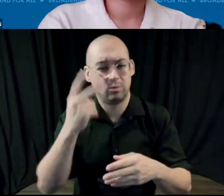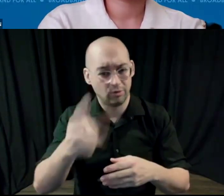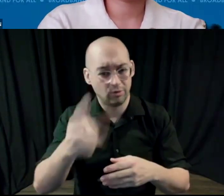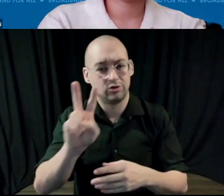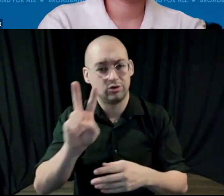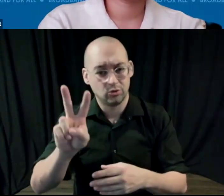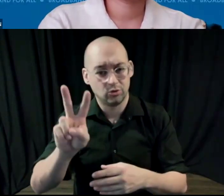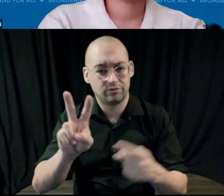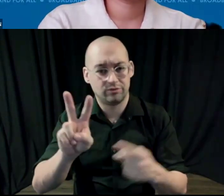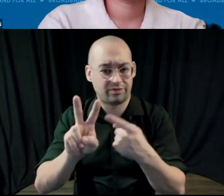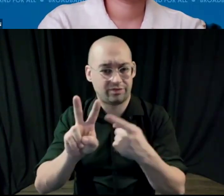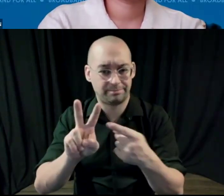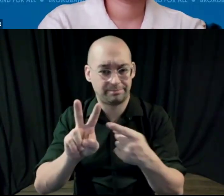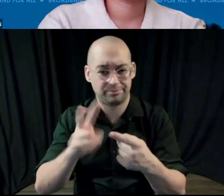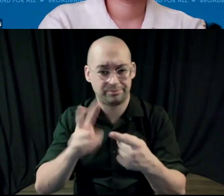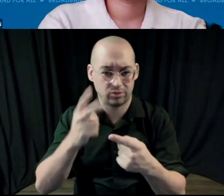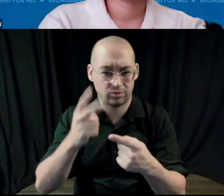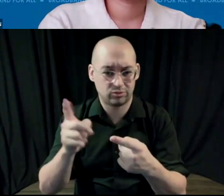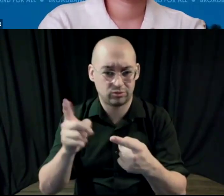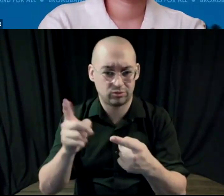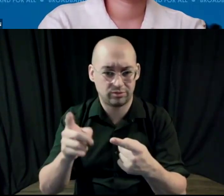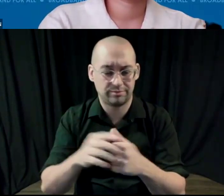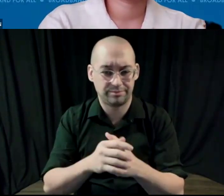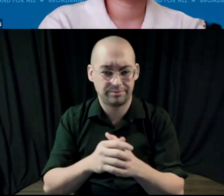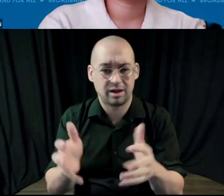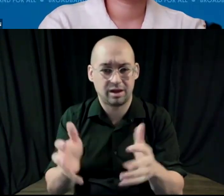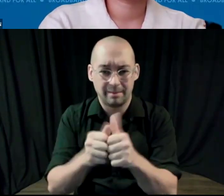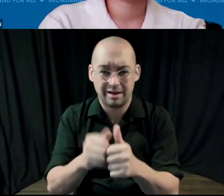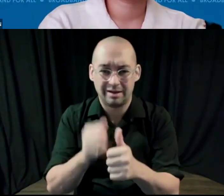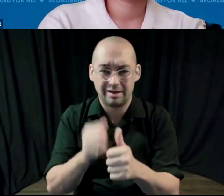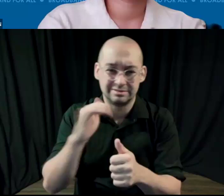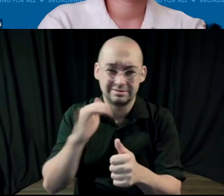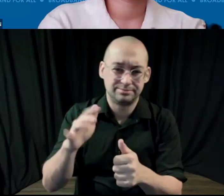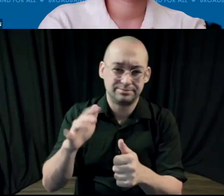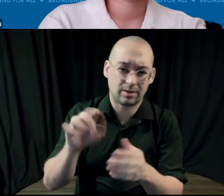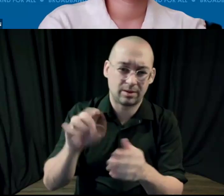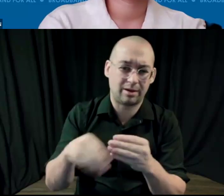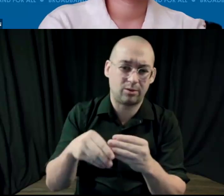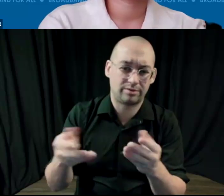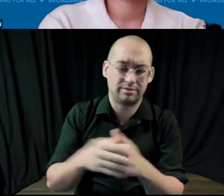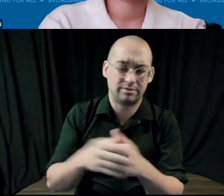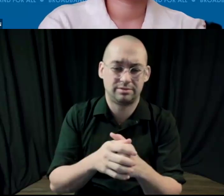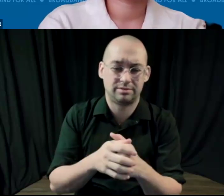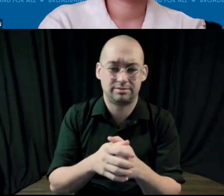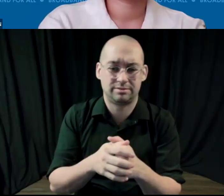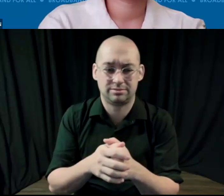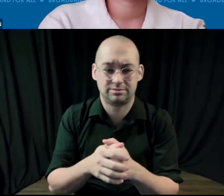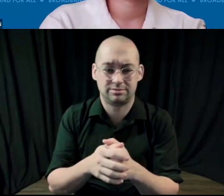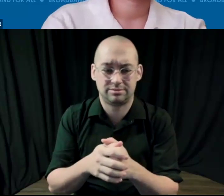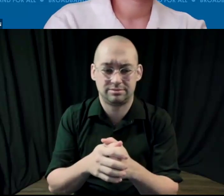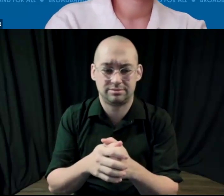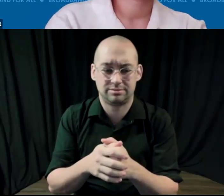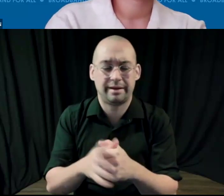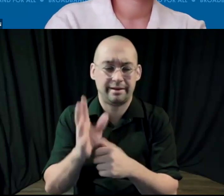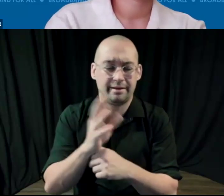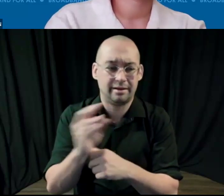and combined, it's a relatively small amount of the digital equity planning. And further,